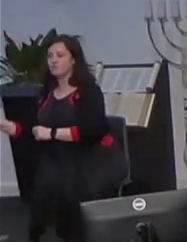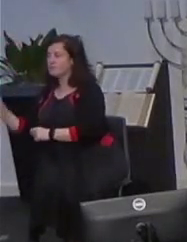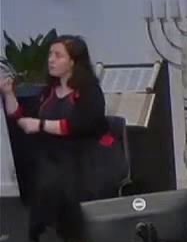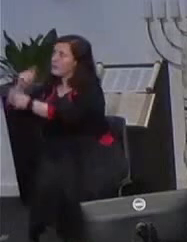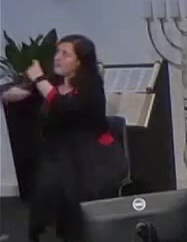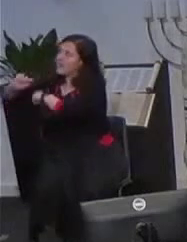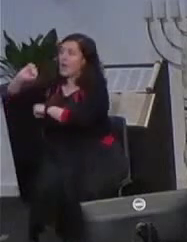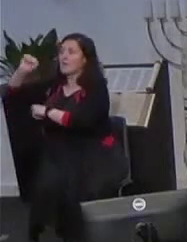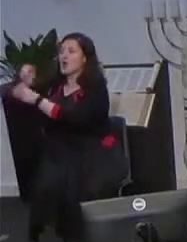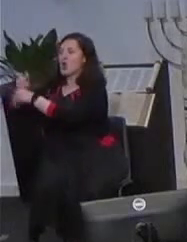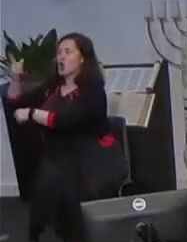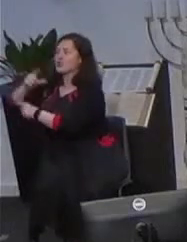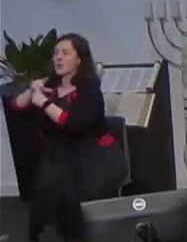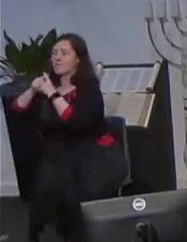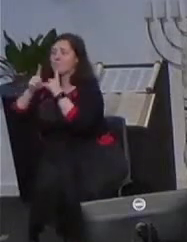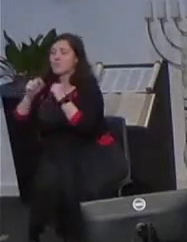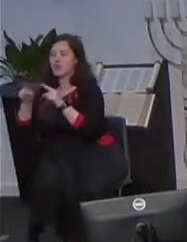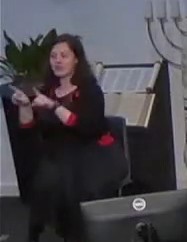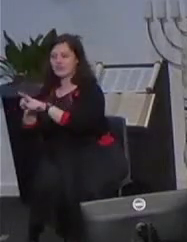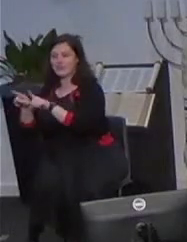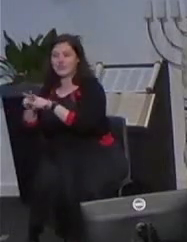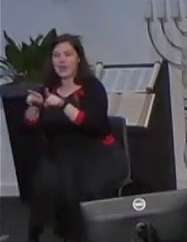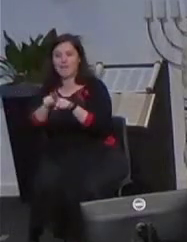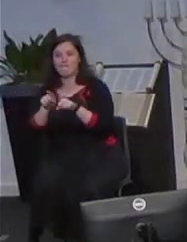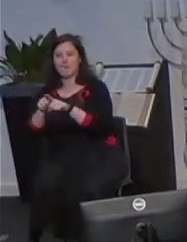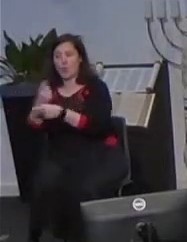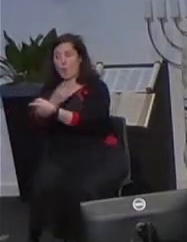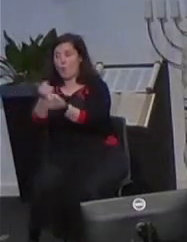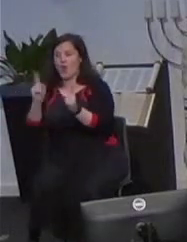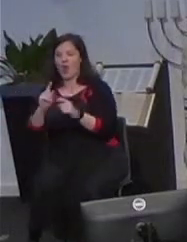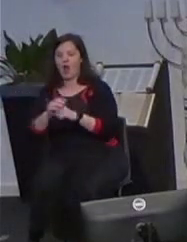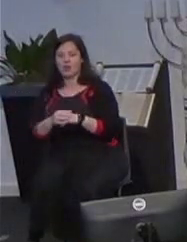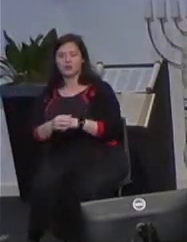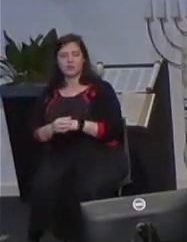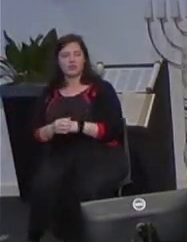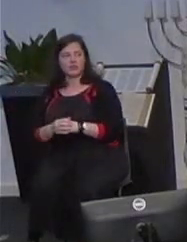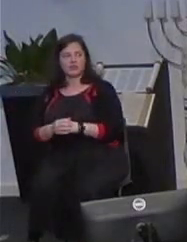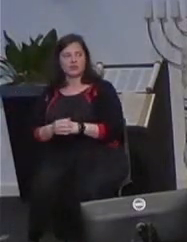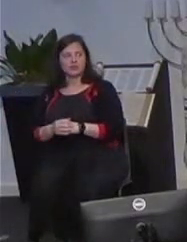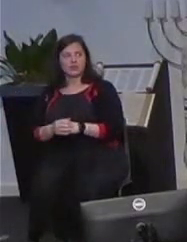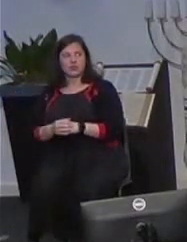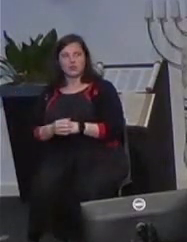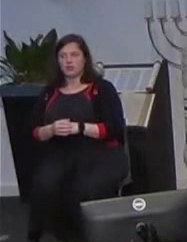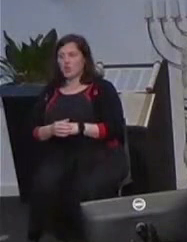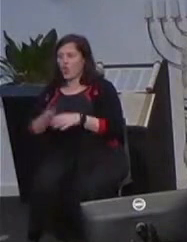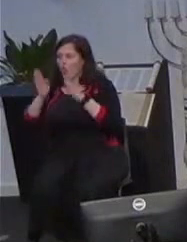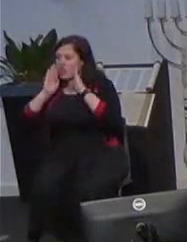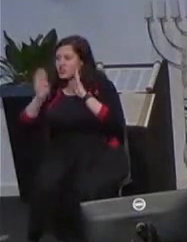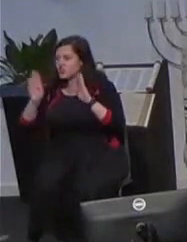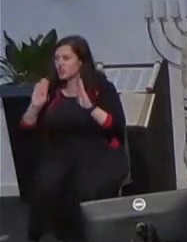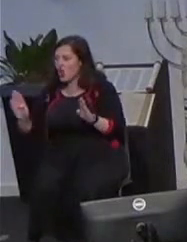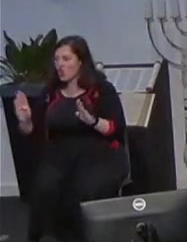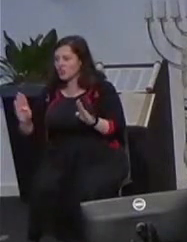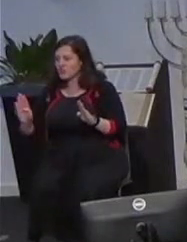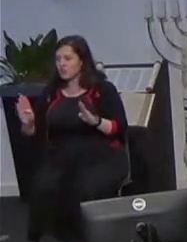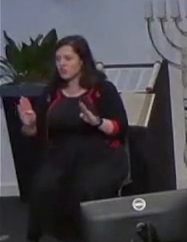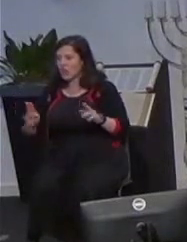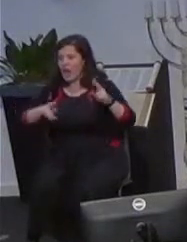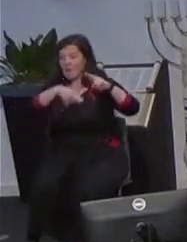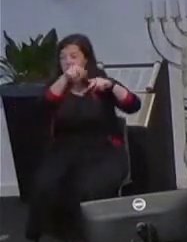the floor and the carpet. It's not the church. The church is us. We are the living